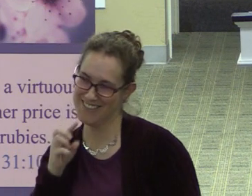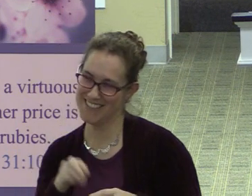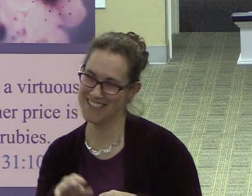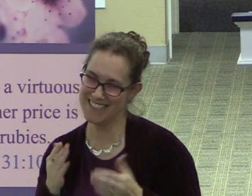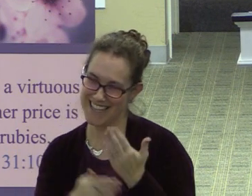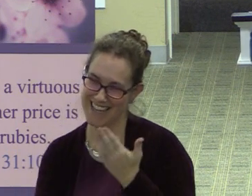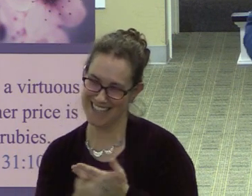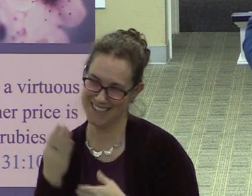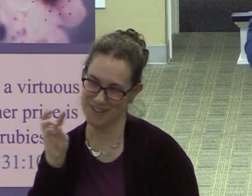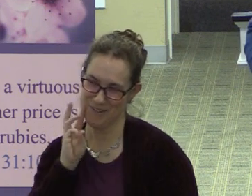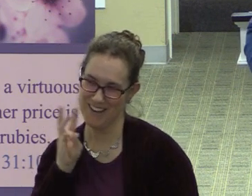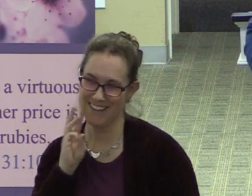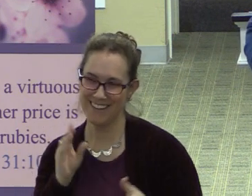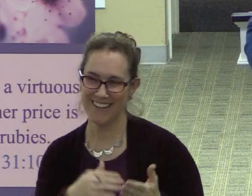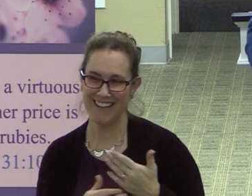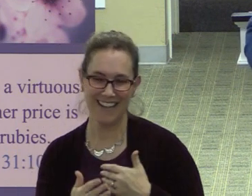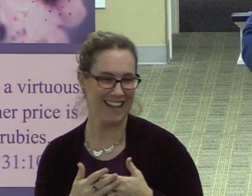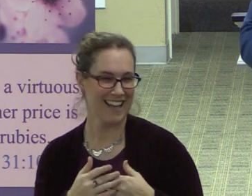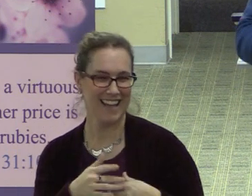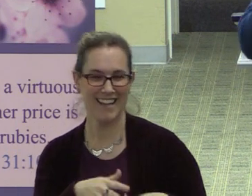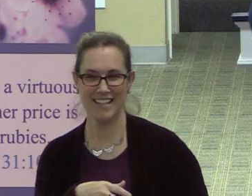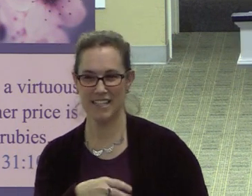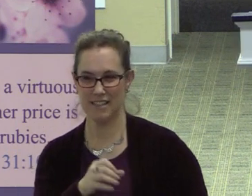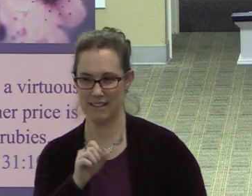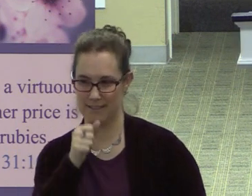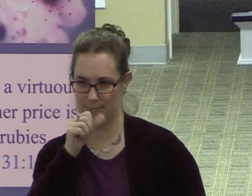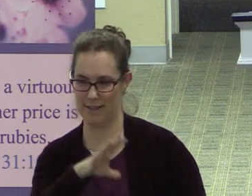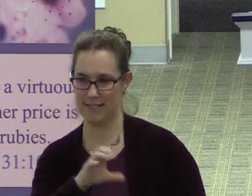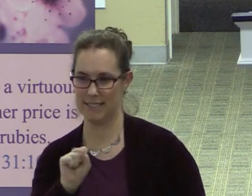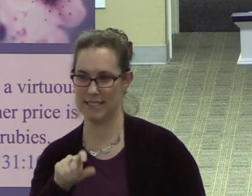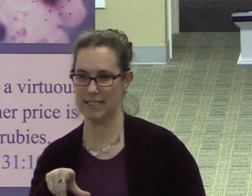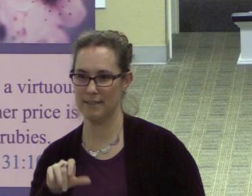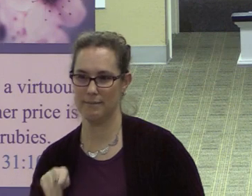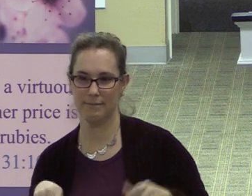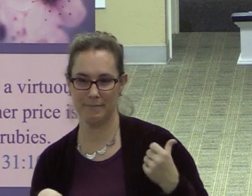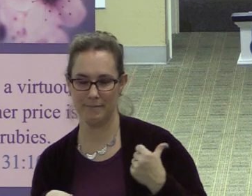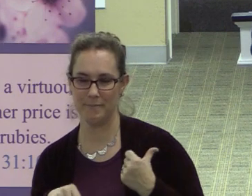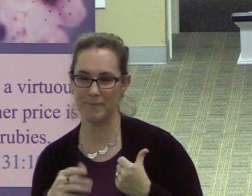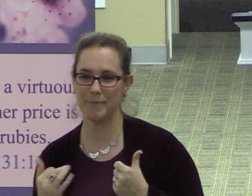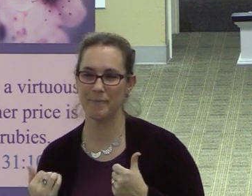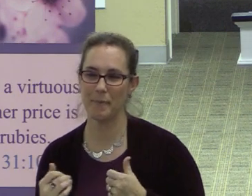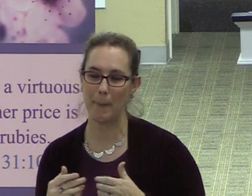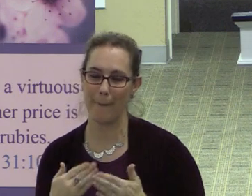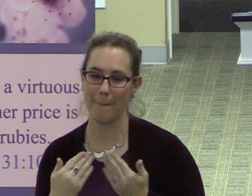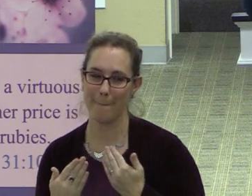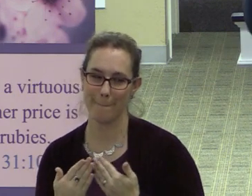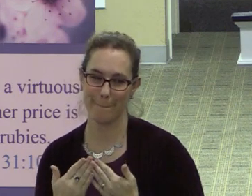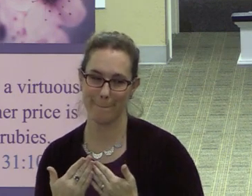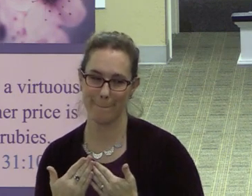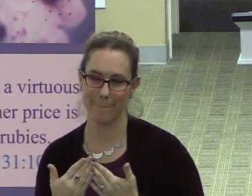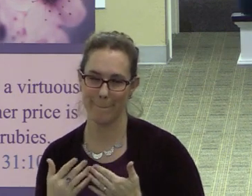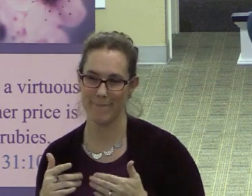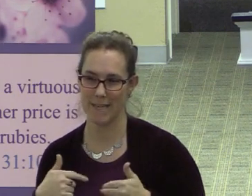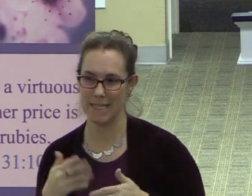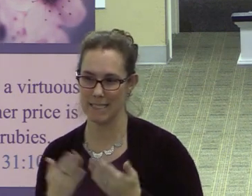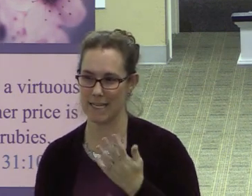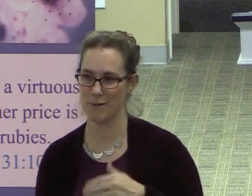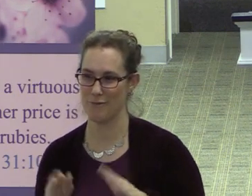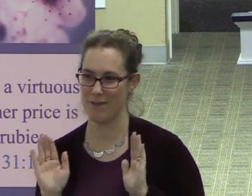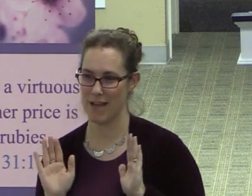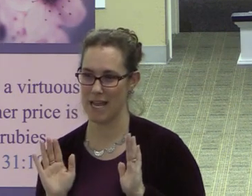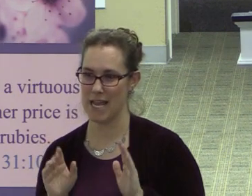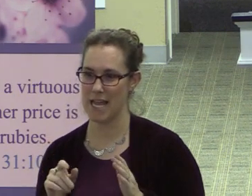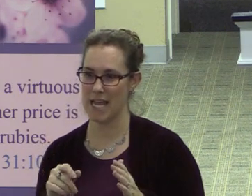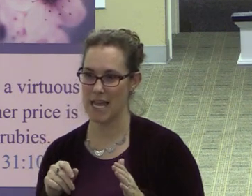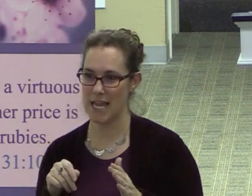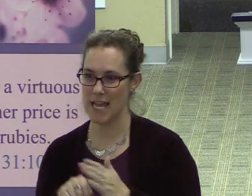He goes to pull start it, and he slipped. And so this is this far from me. He slipped, and his hands like go flying, and he hit the